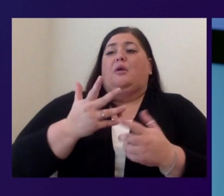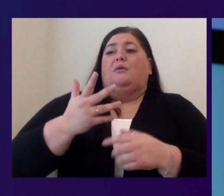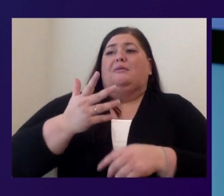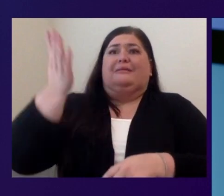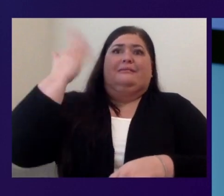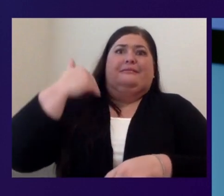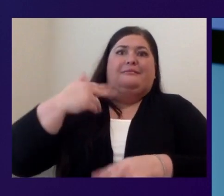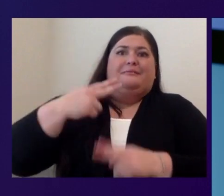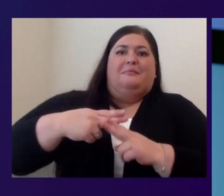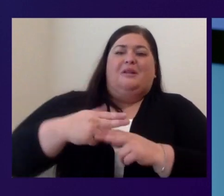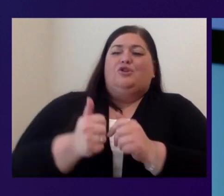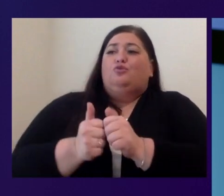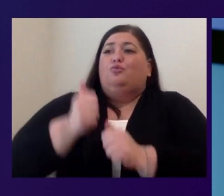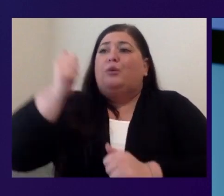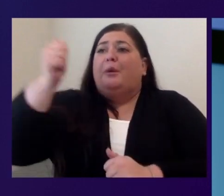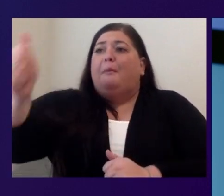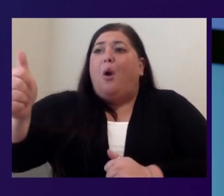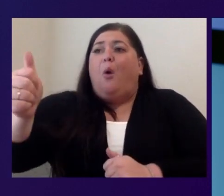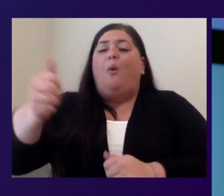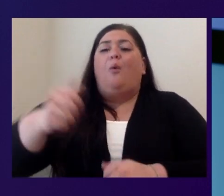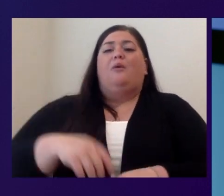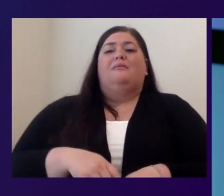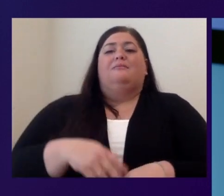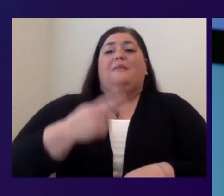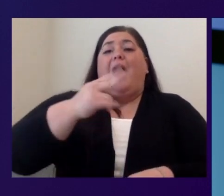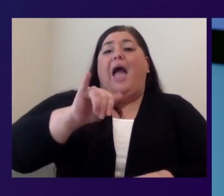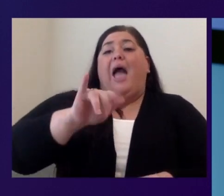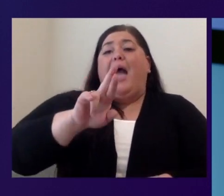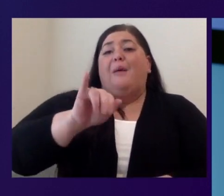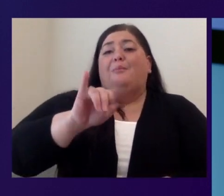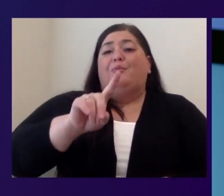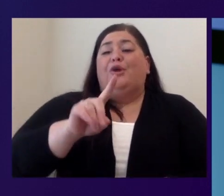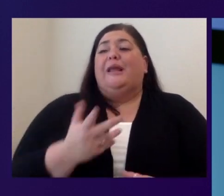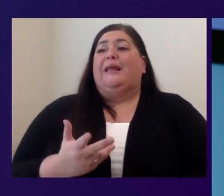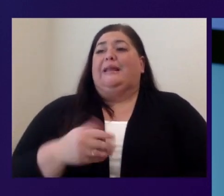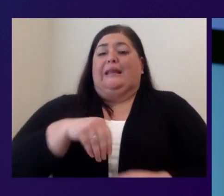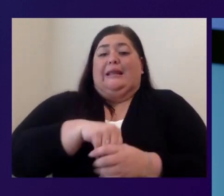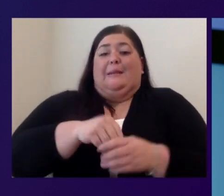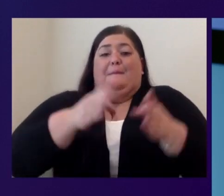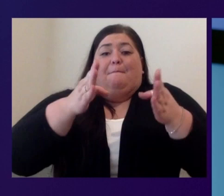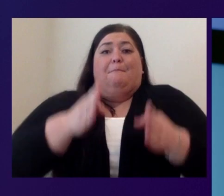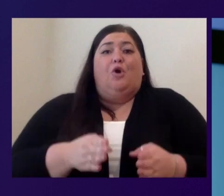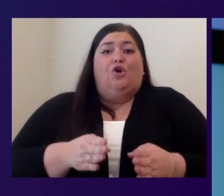are in person, and they're still traveling. Yeah. So mobility is a thing, right?